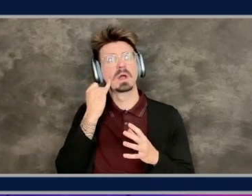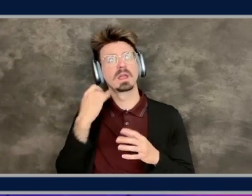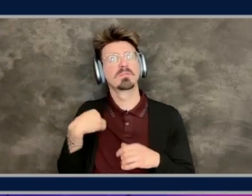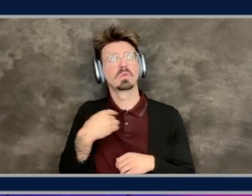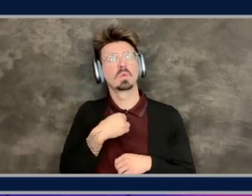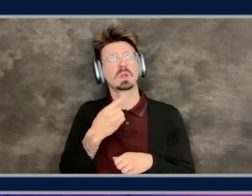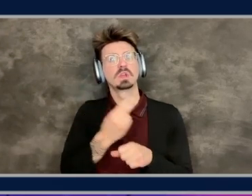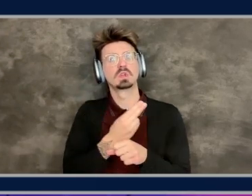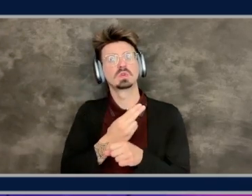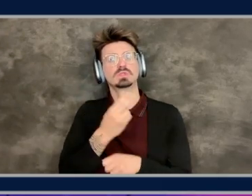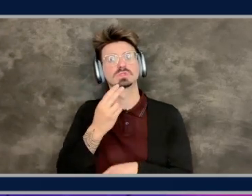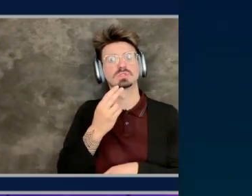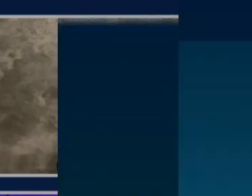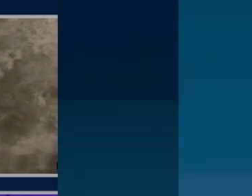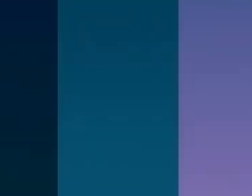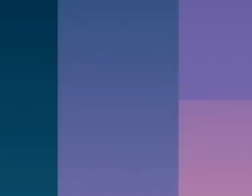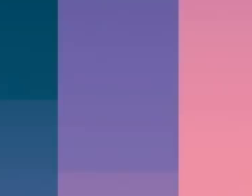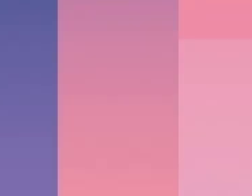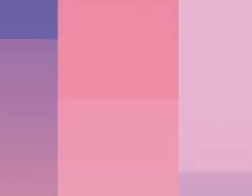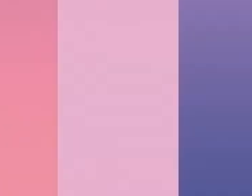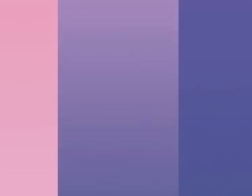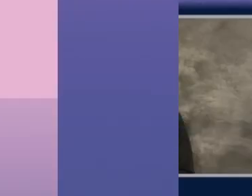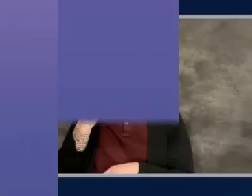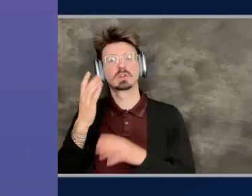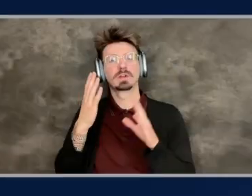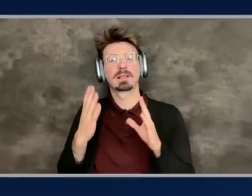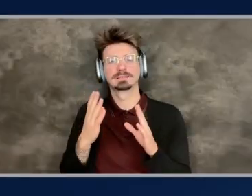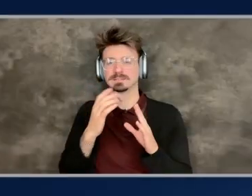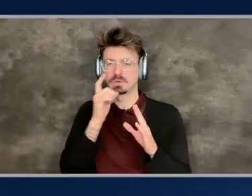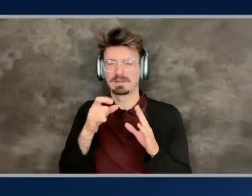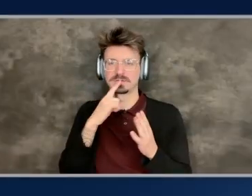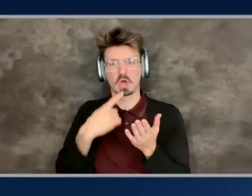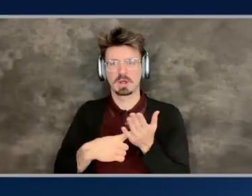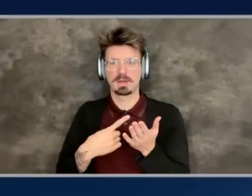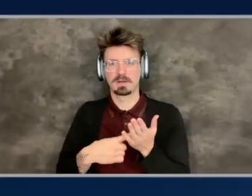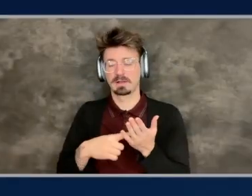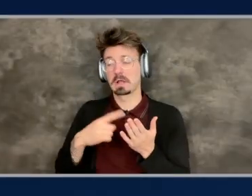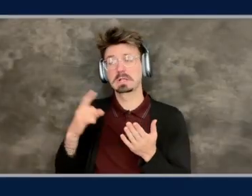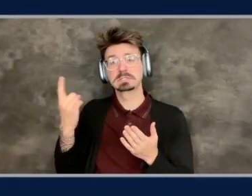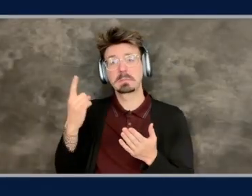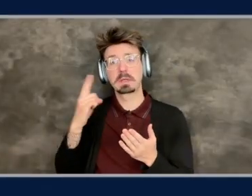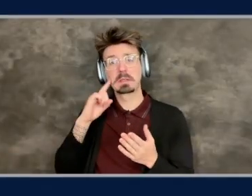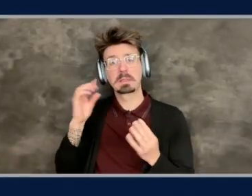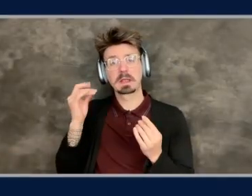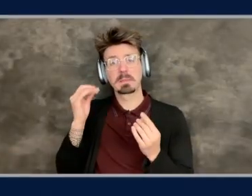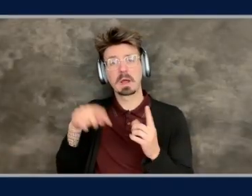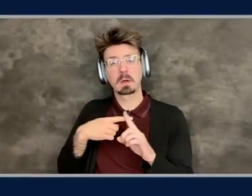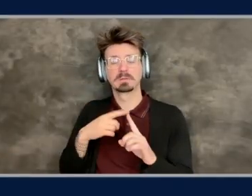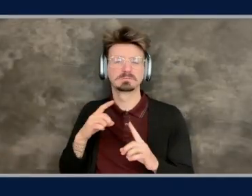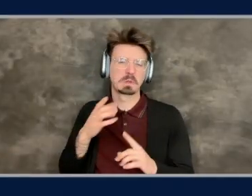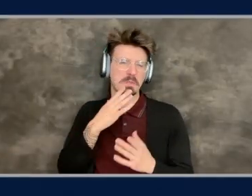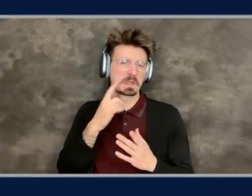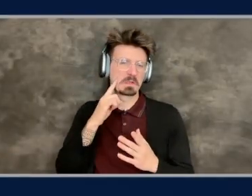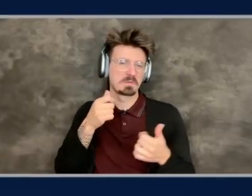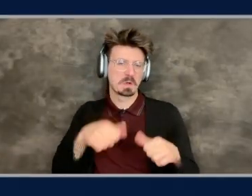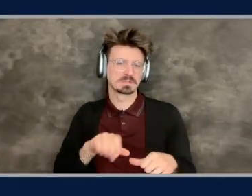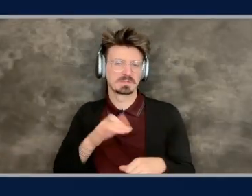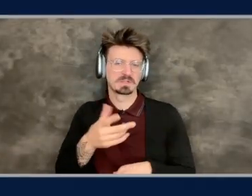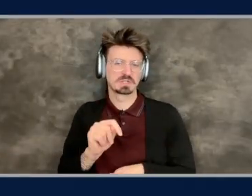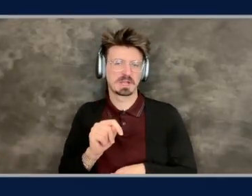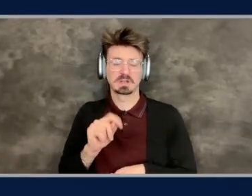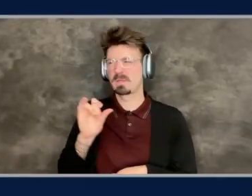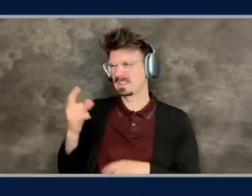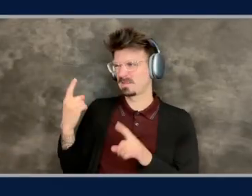then maybe that's something we could talk about. But Ganesh, thanks for posting in the chat. But I think it's also one of the power of having this in Q, right? We have that